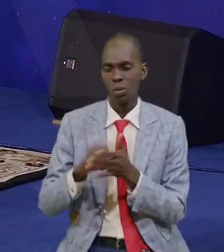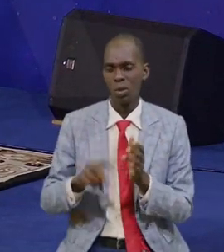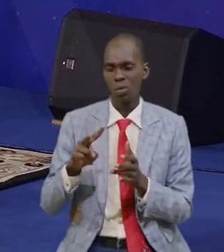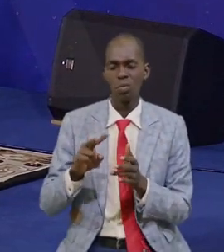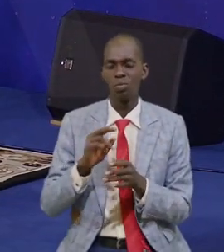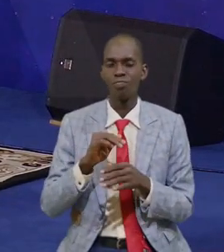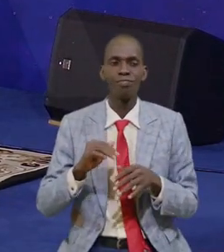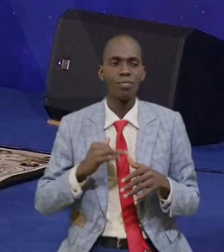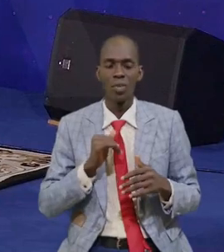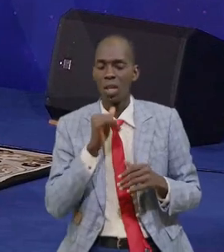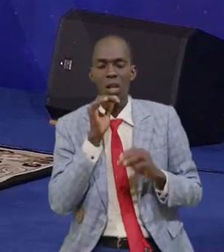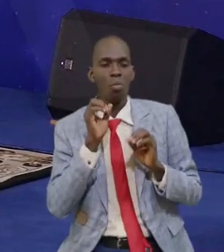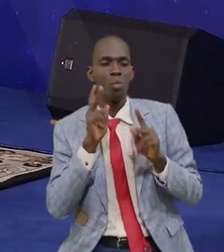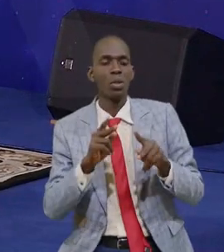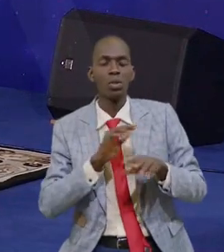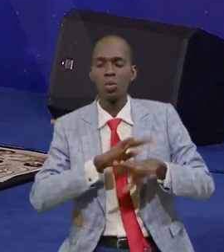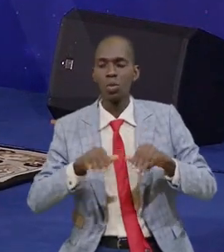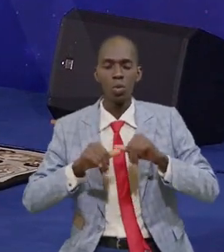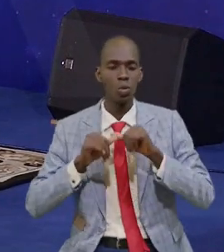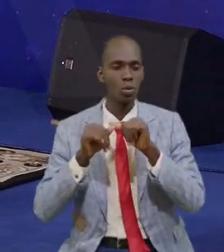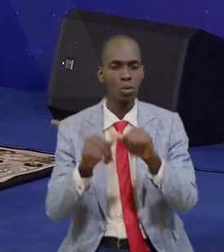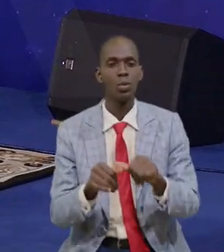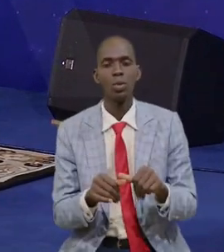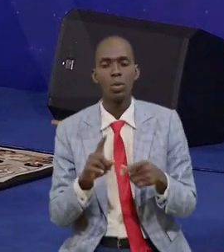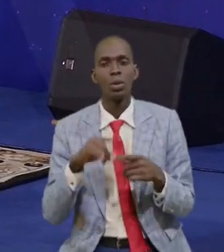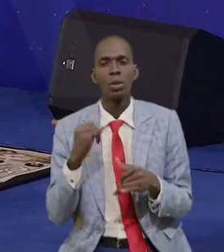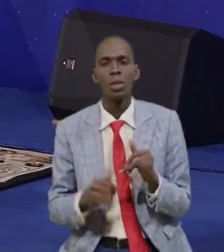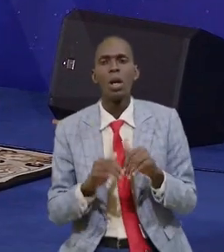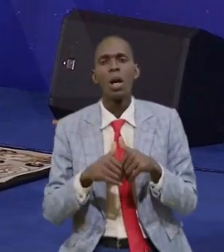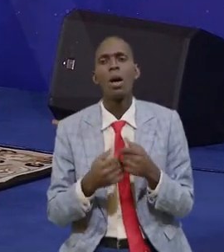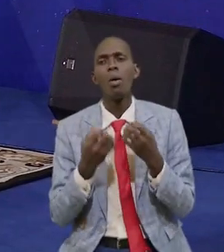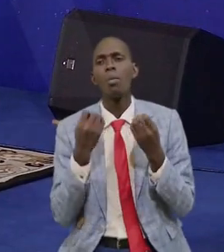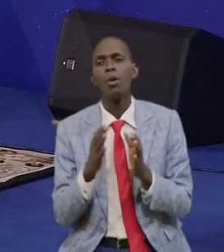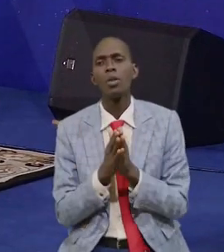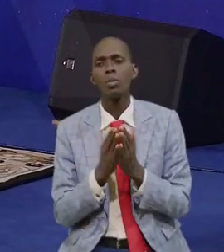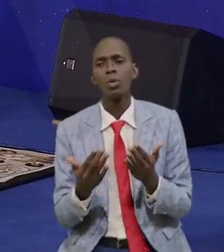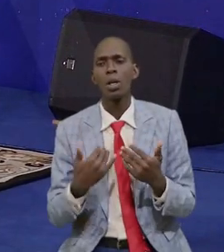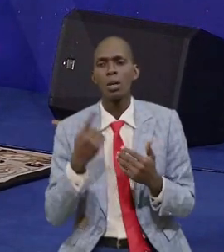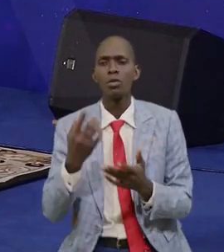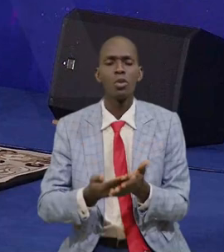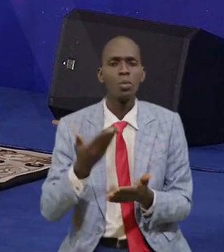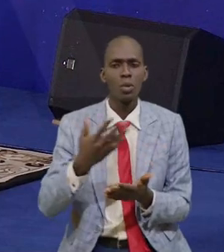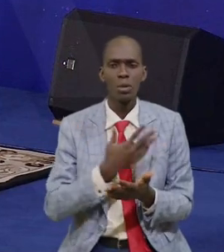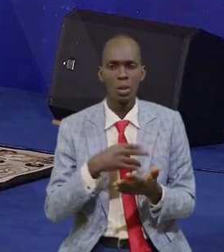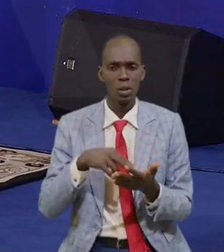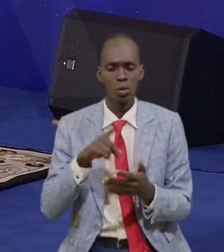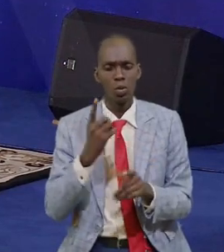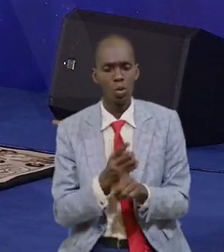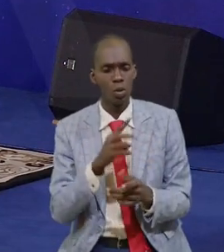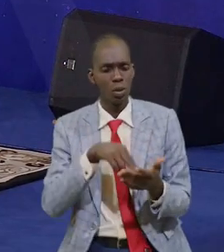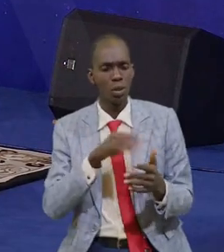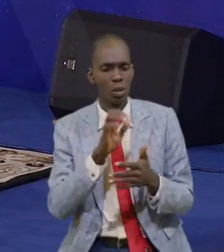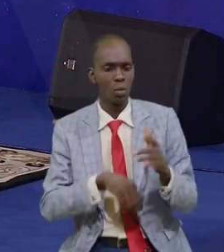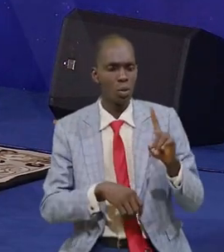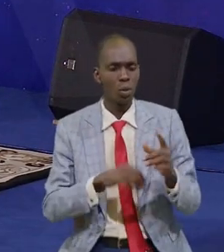the end of the book. How many books have you got? How many books have you started reading? And you read chapter 1, chapter 2,